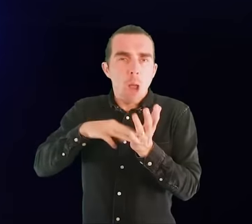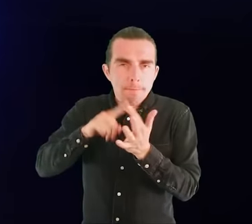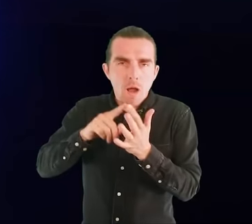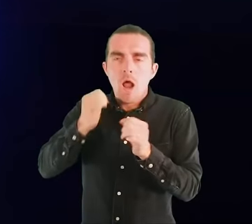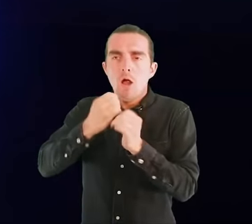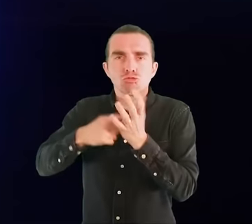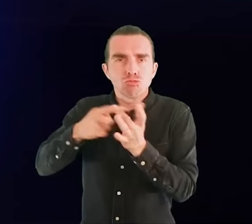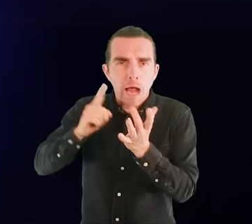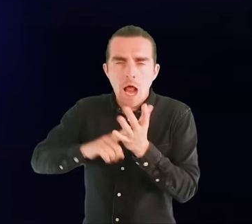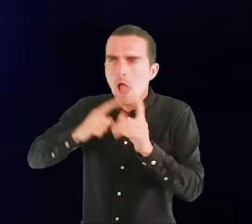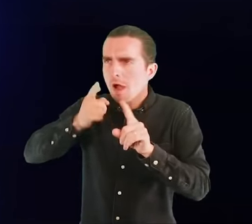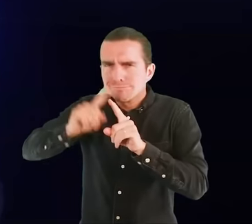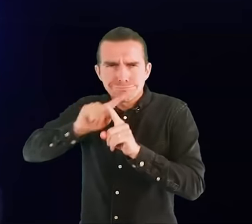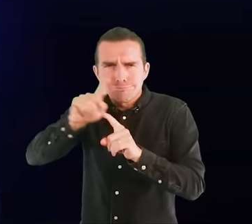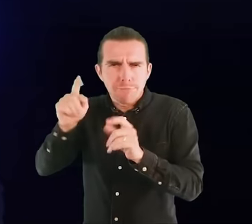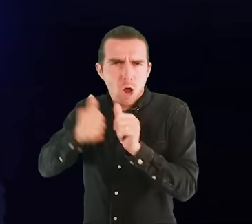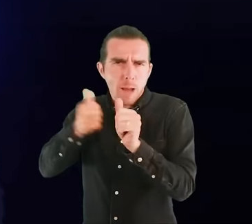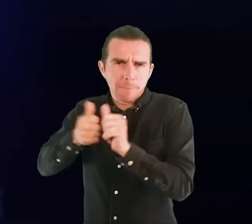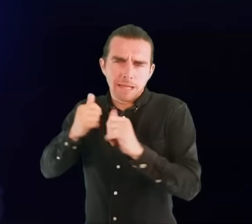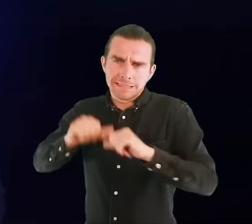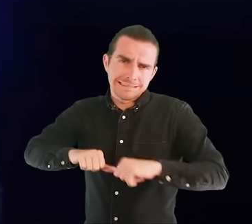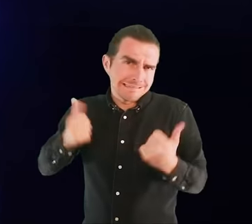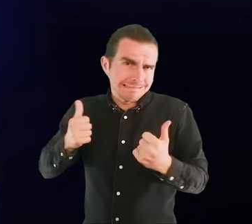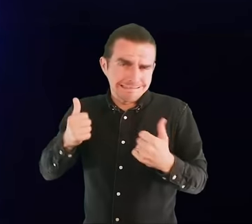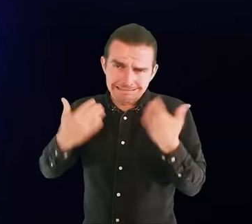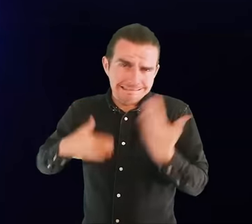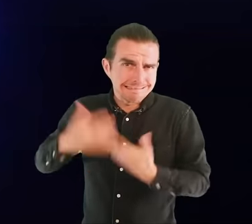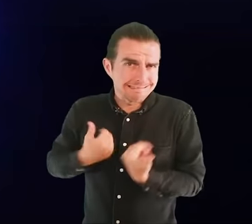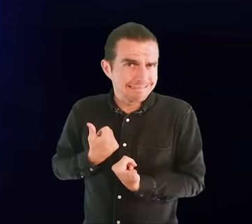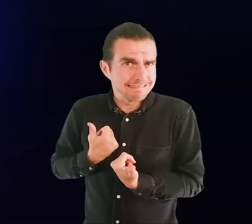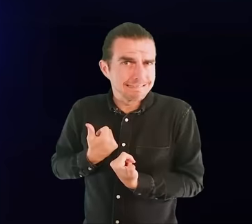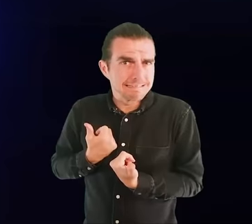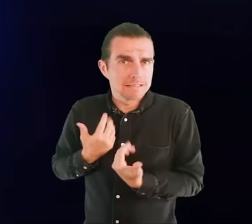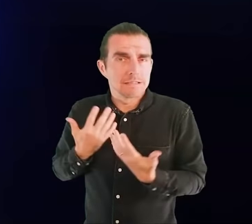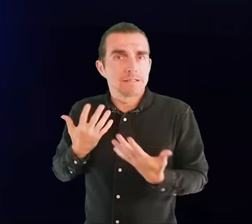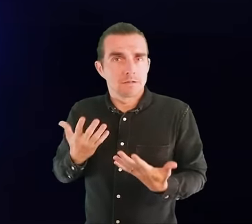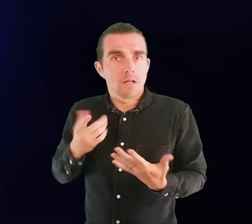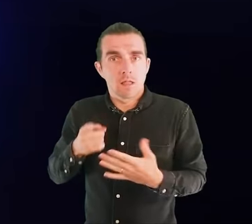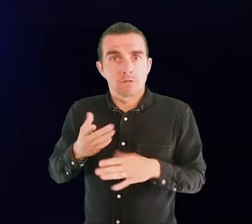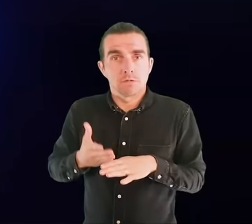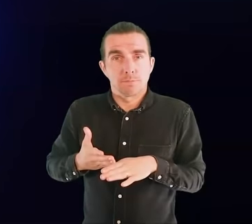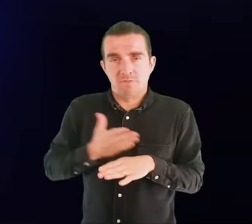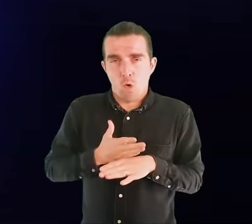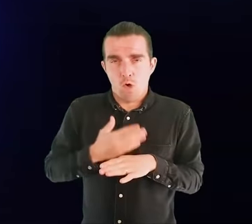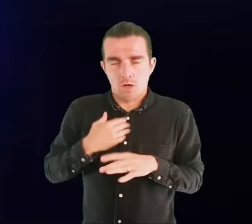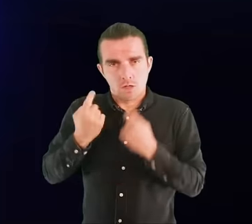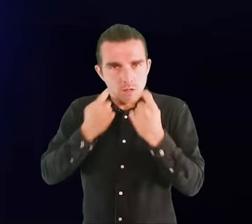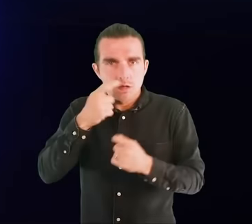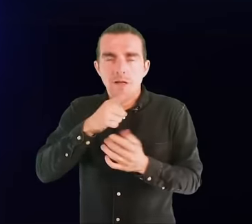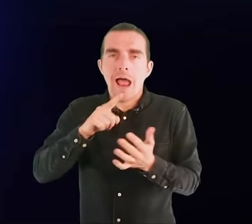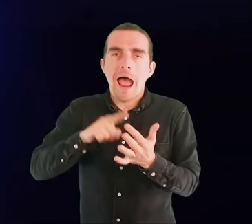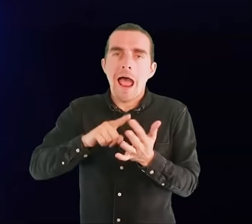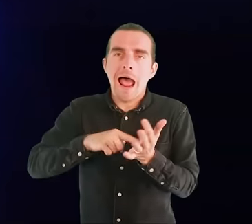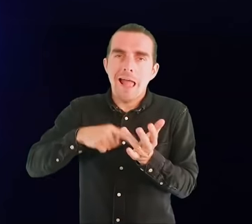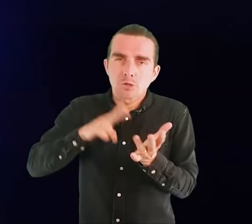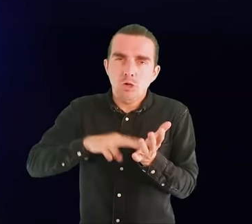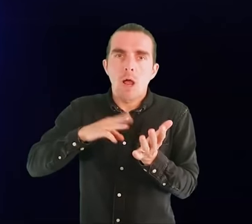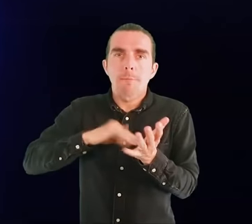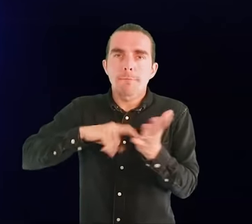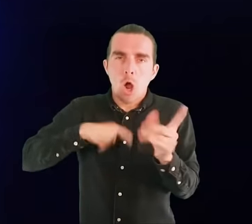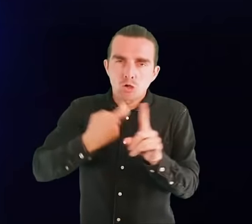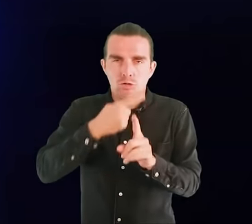help people with diseases such as Parkinson's and dementia. But we have a problem